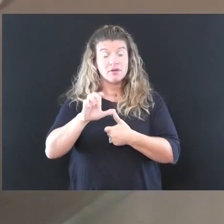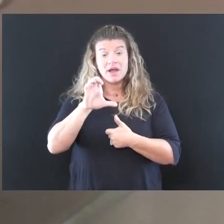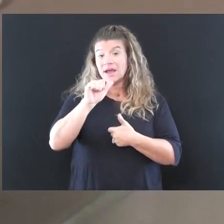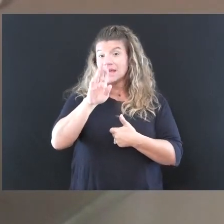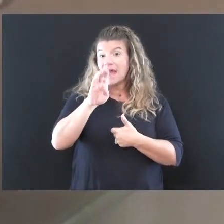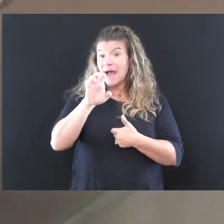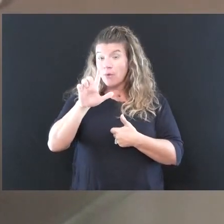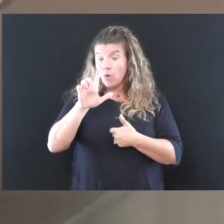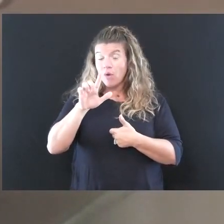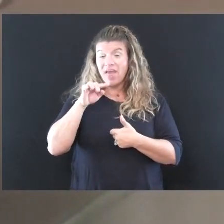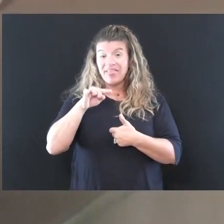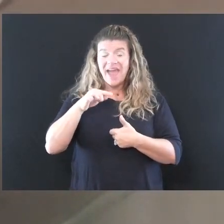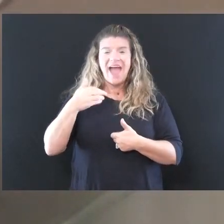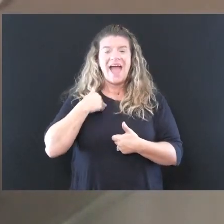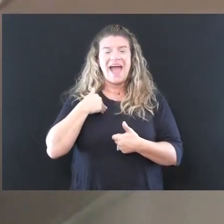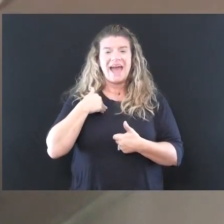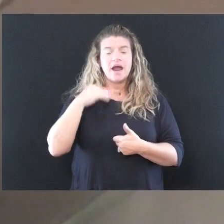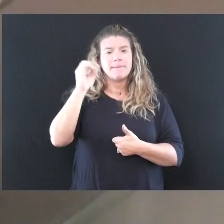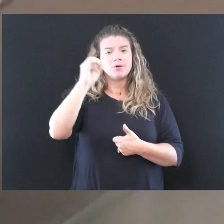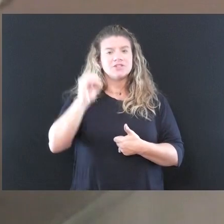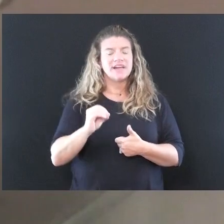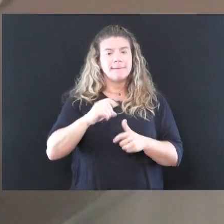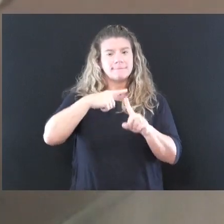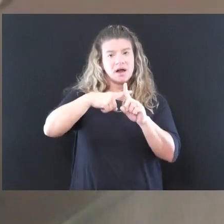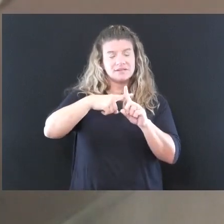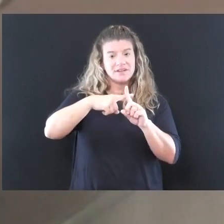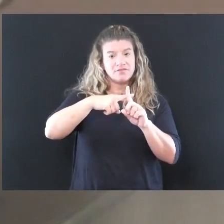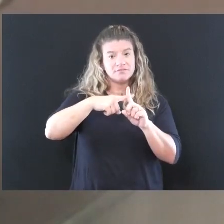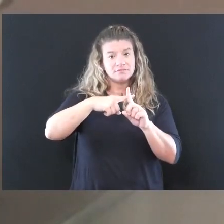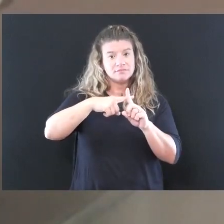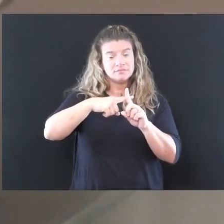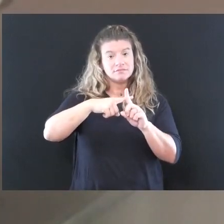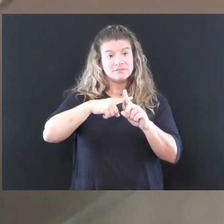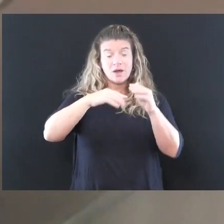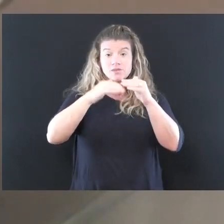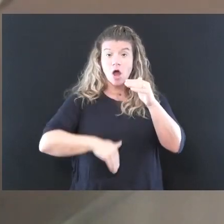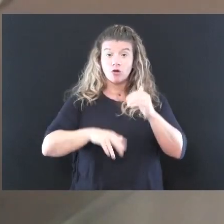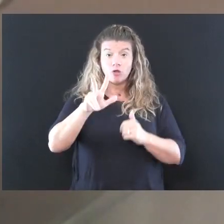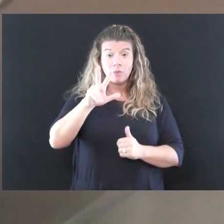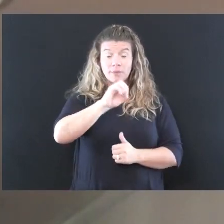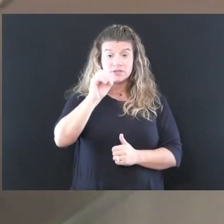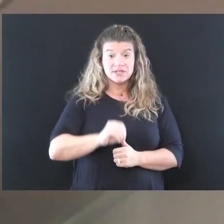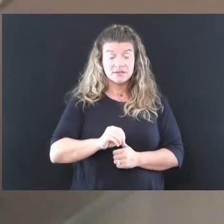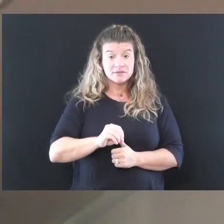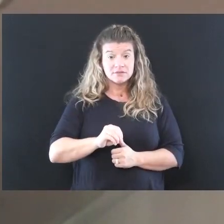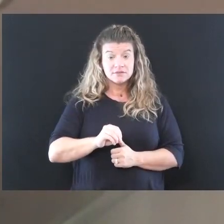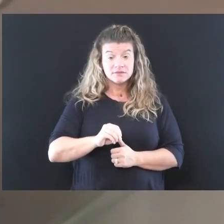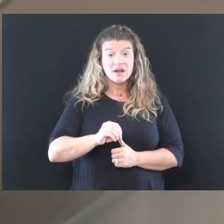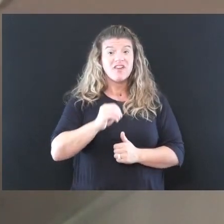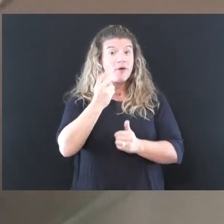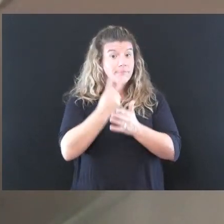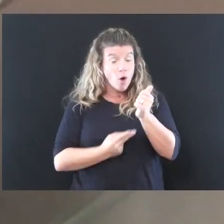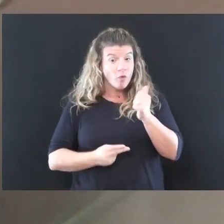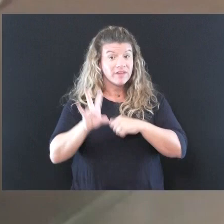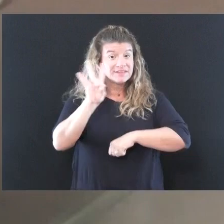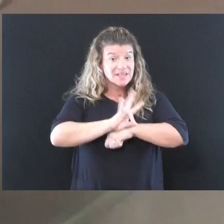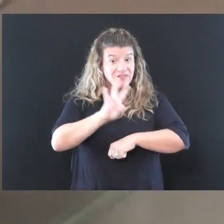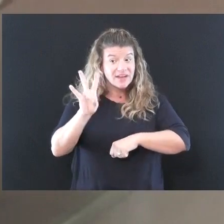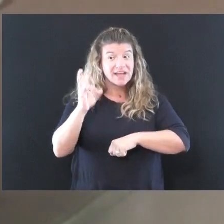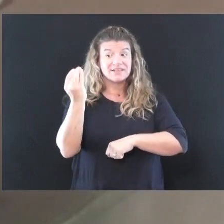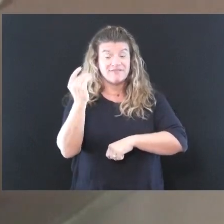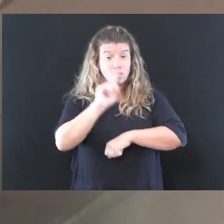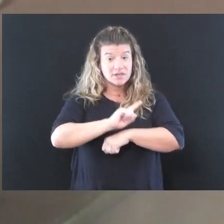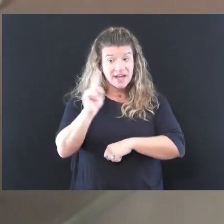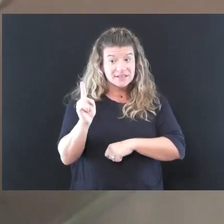County had a percent positive rate that was under 3% for both the 7 and 14-day rolling